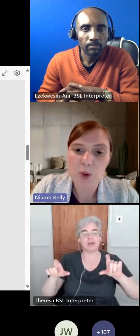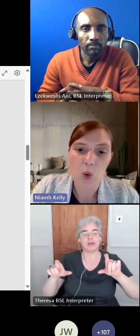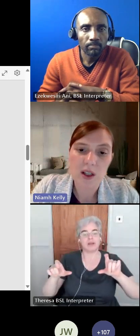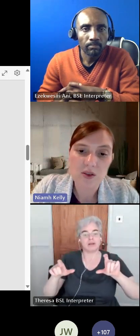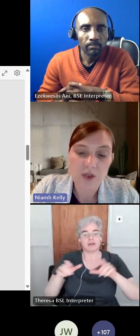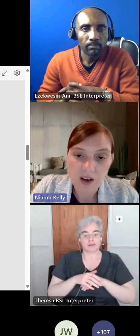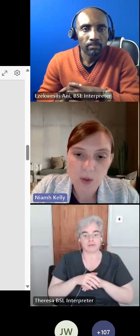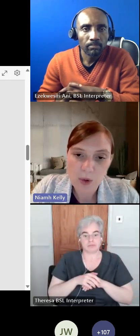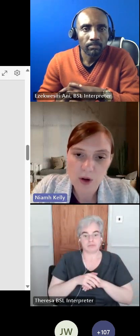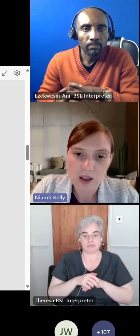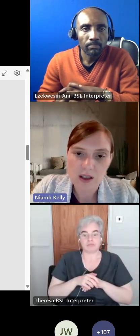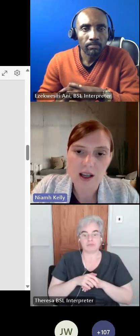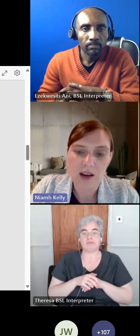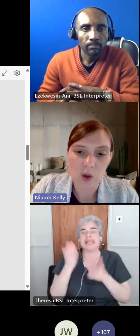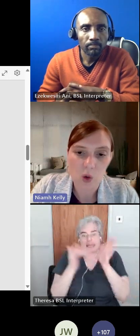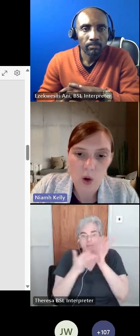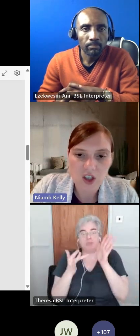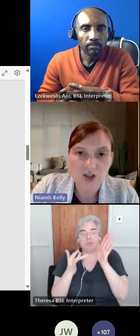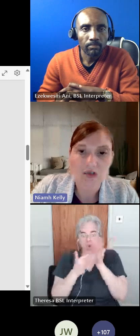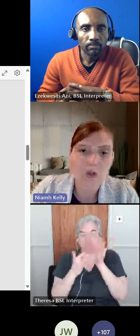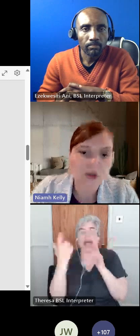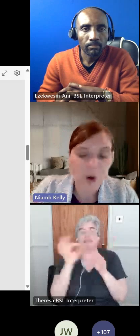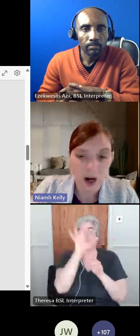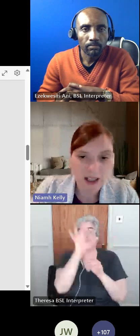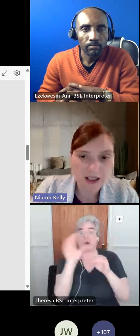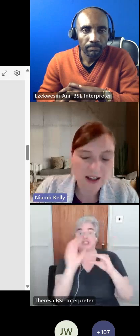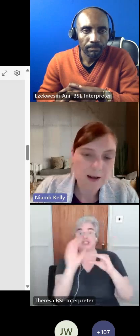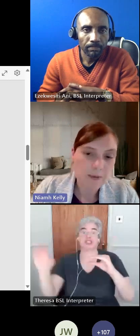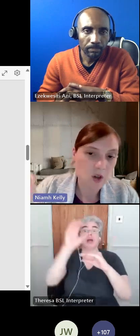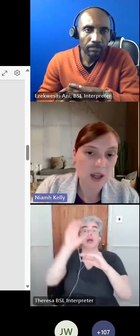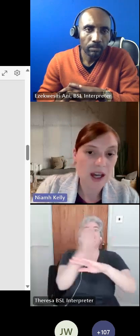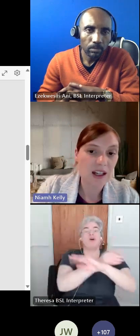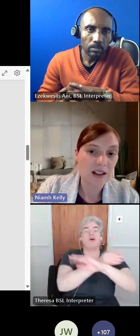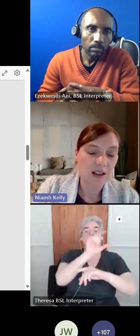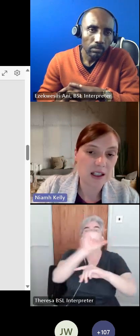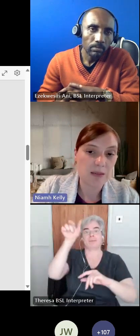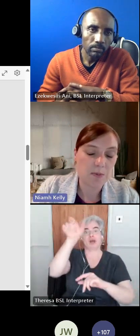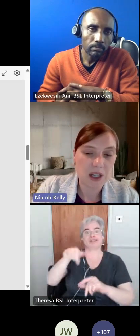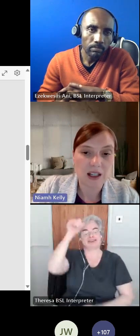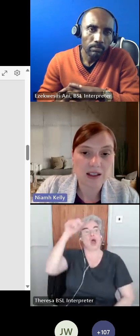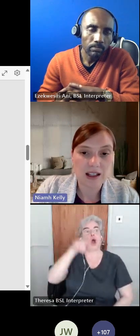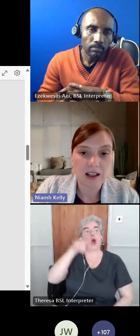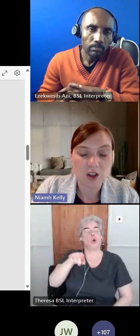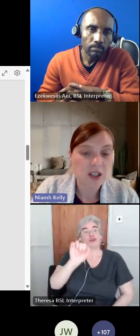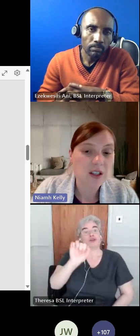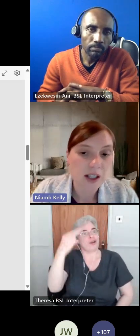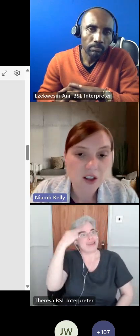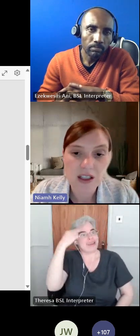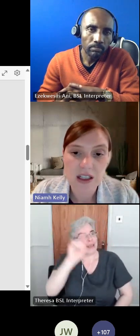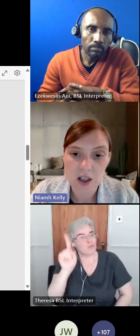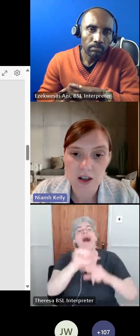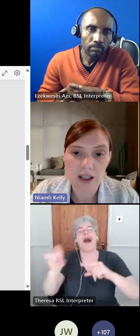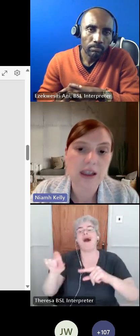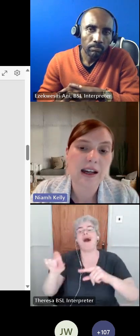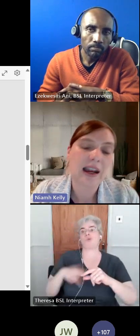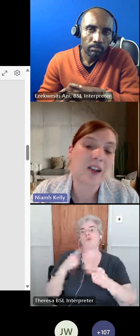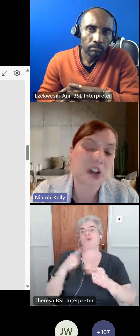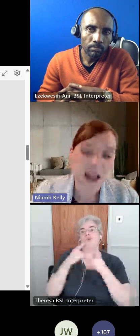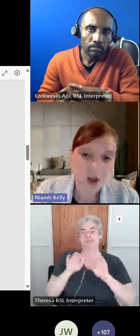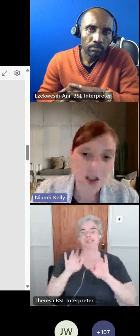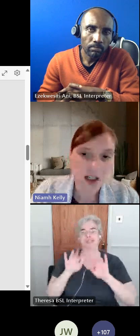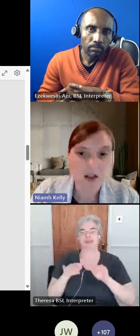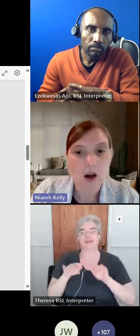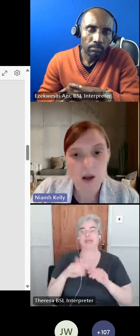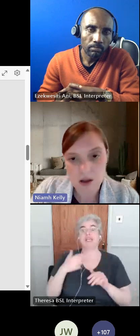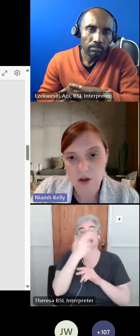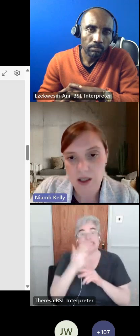box, but what's very important is having the question beforehand. So that means that your designers need to look at that and